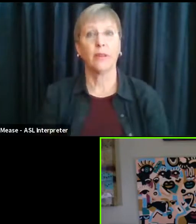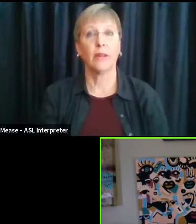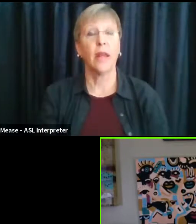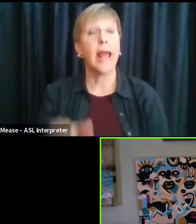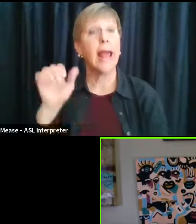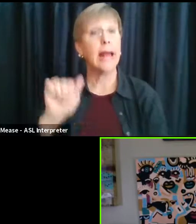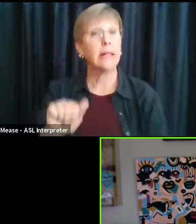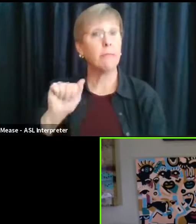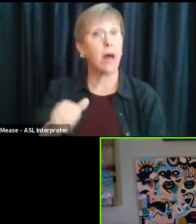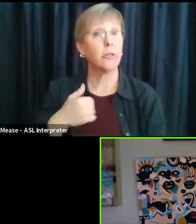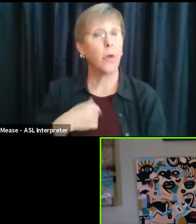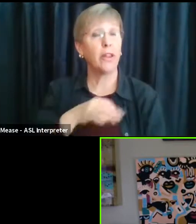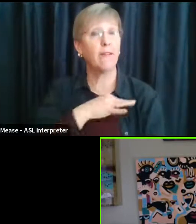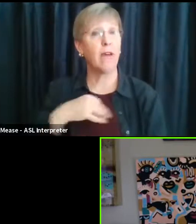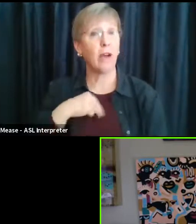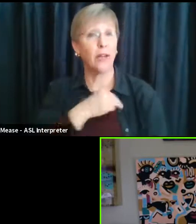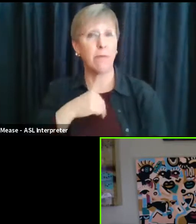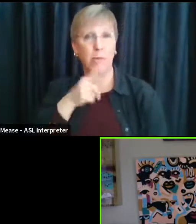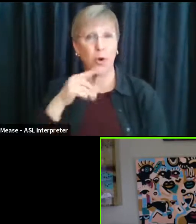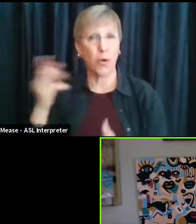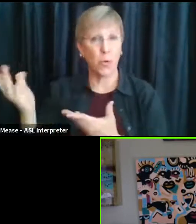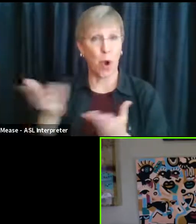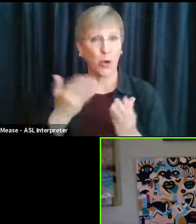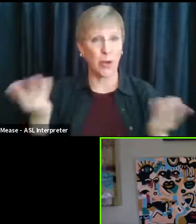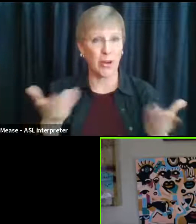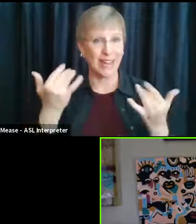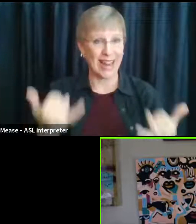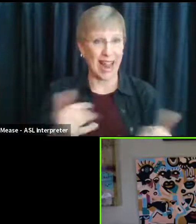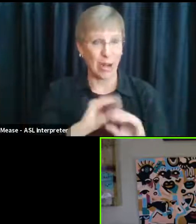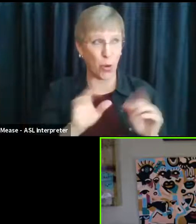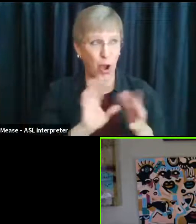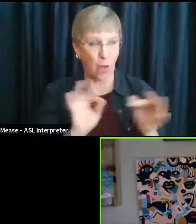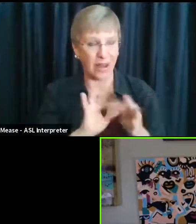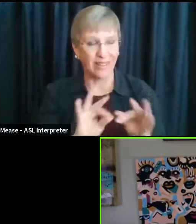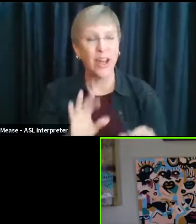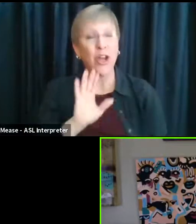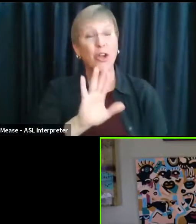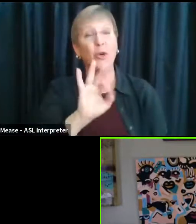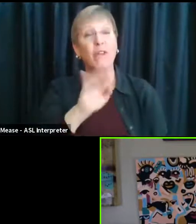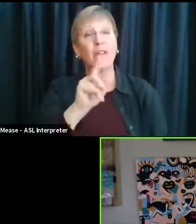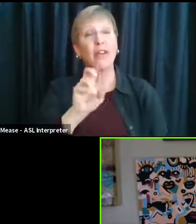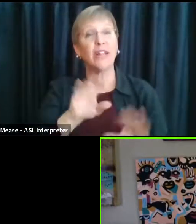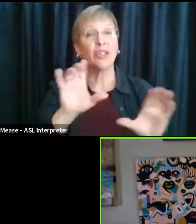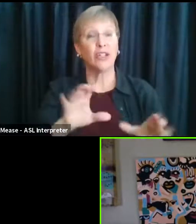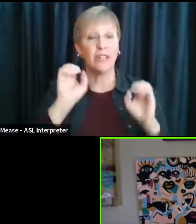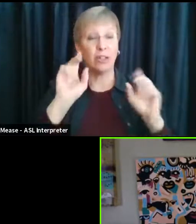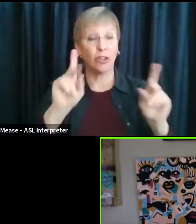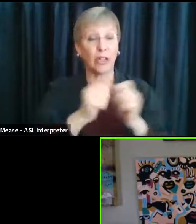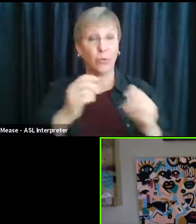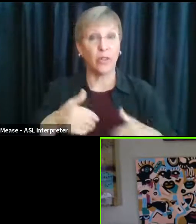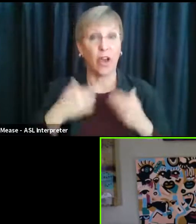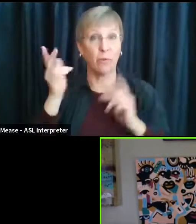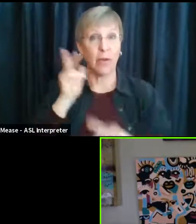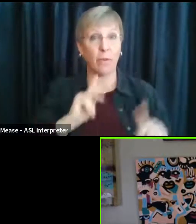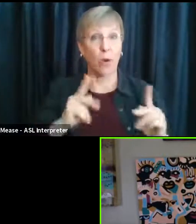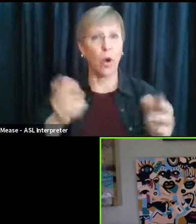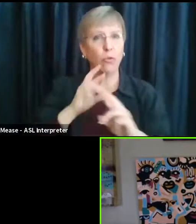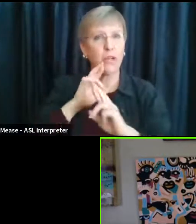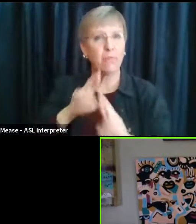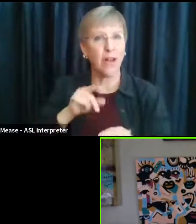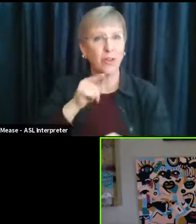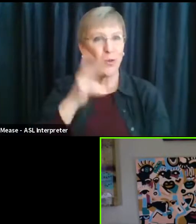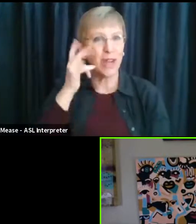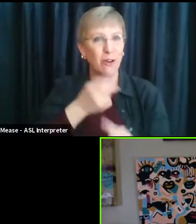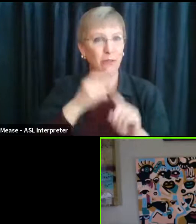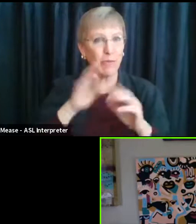today. No comment. When your foundation does education with young people, what responses do you hear from children